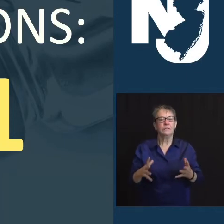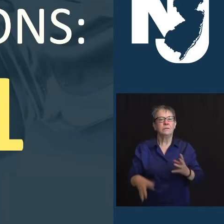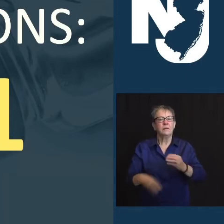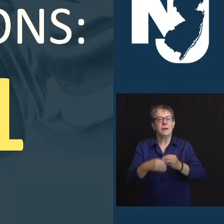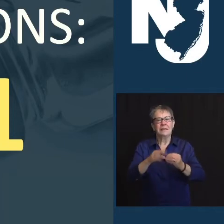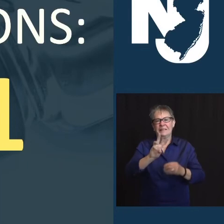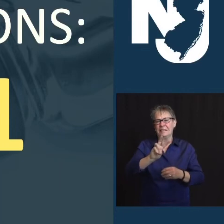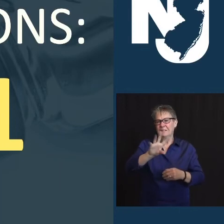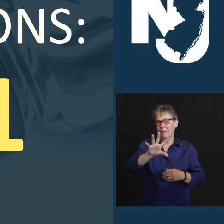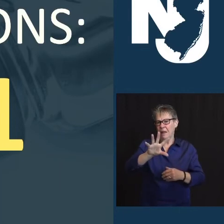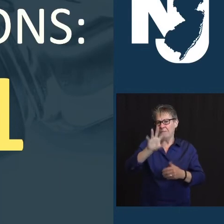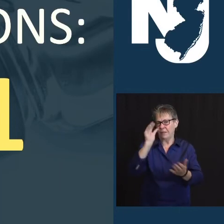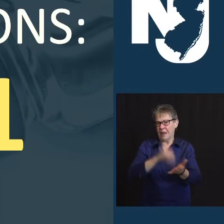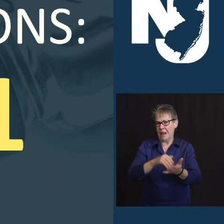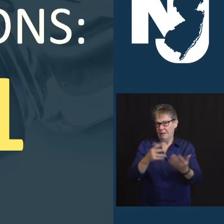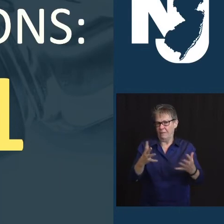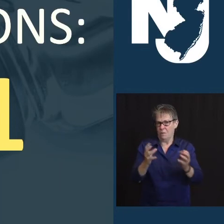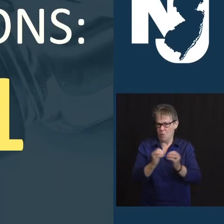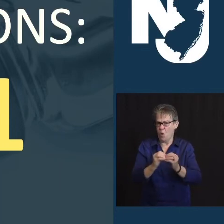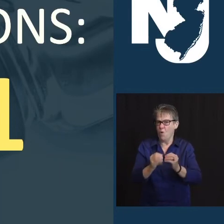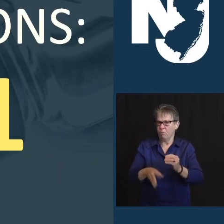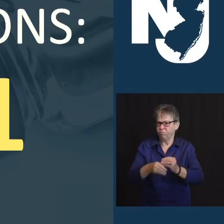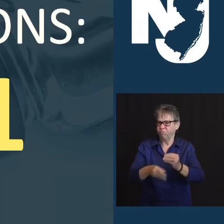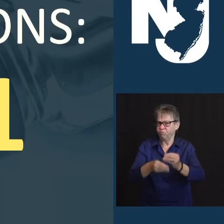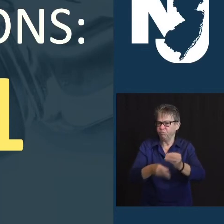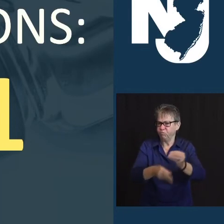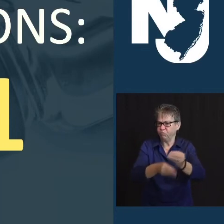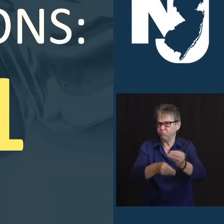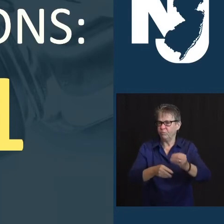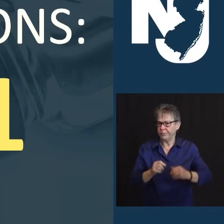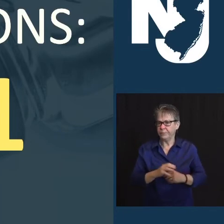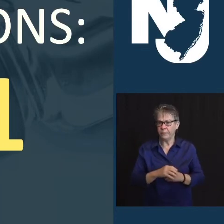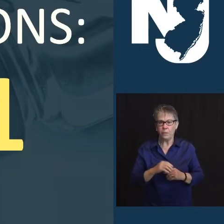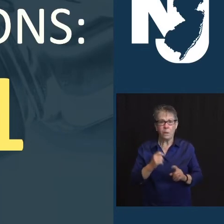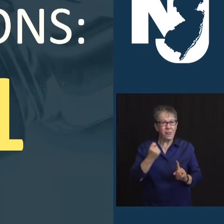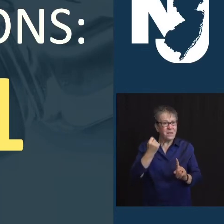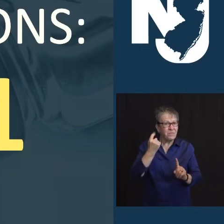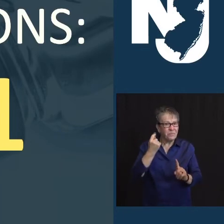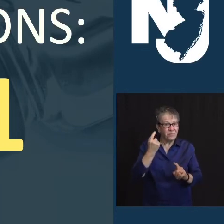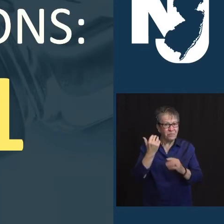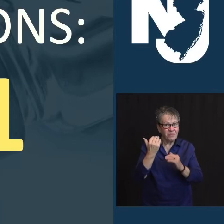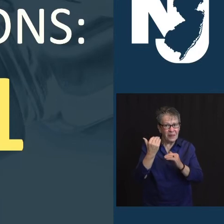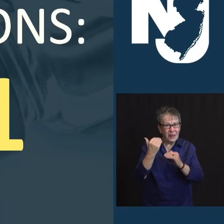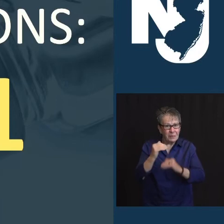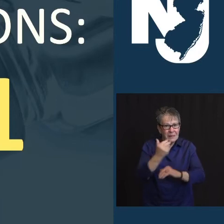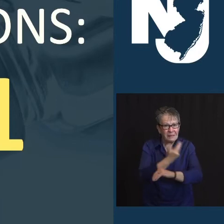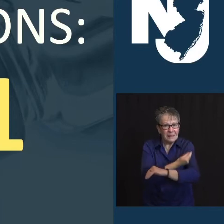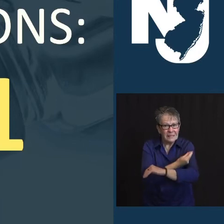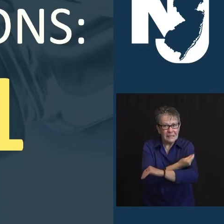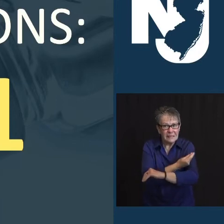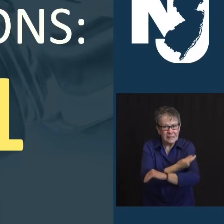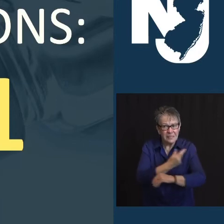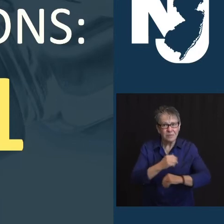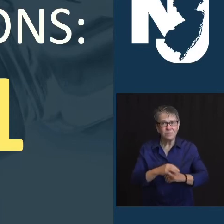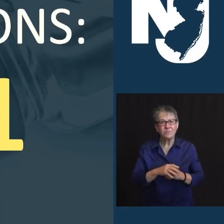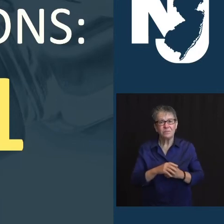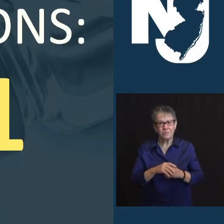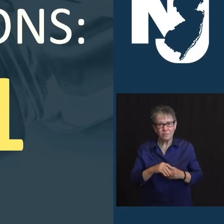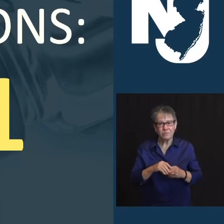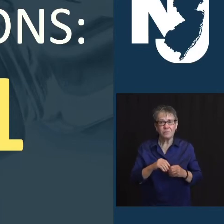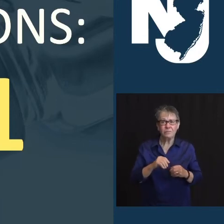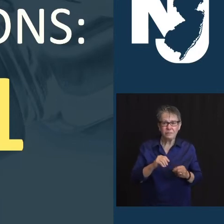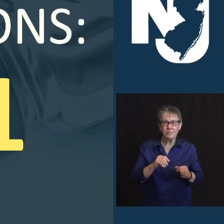limited weekly supply we are receiving. And we are averaging approximately 25,000 vaccinations